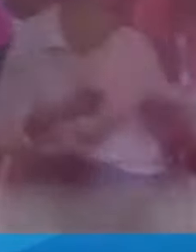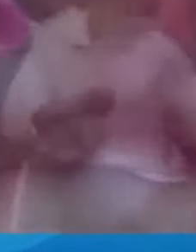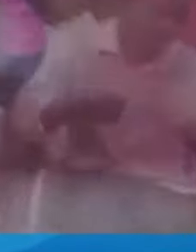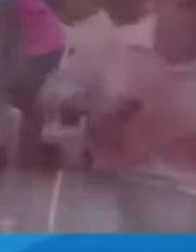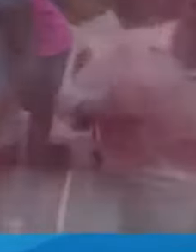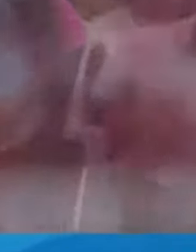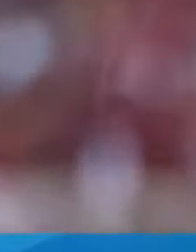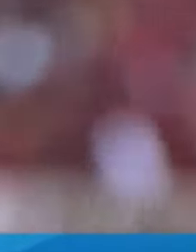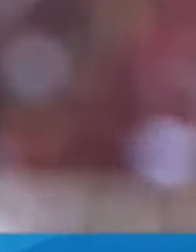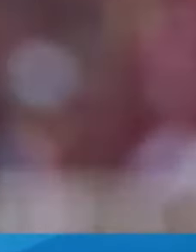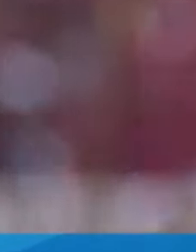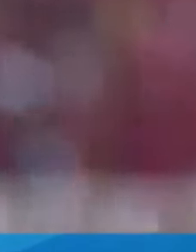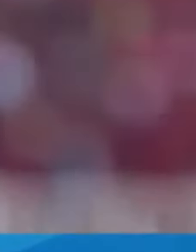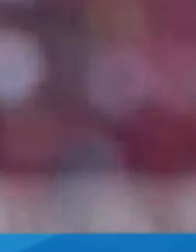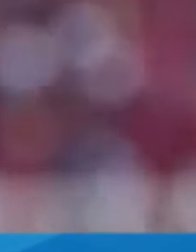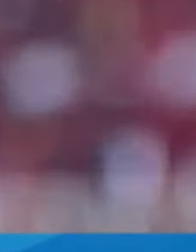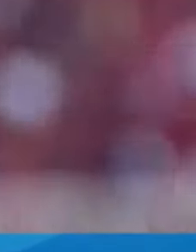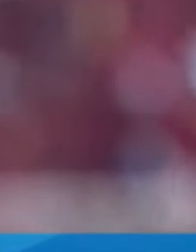our